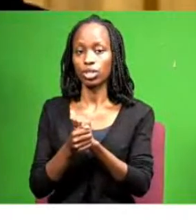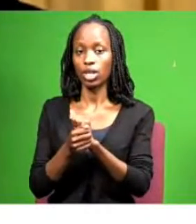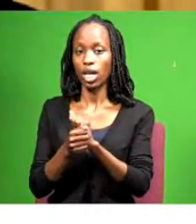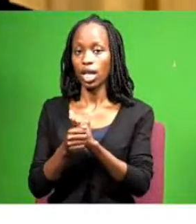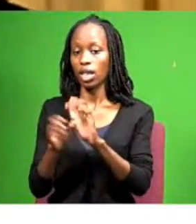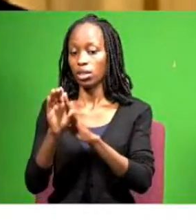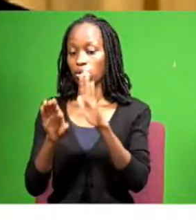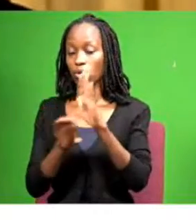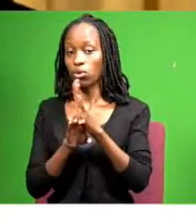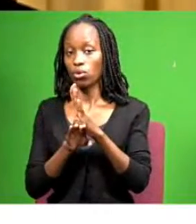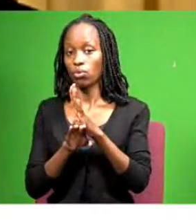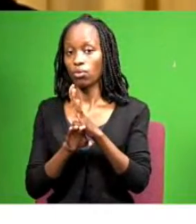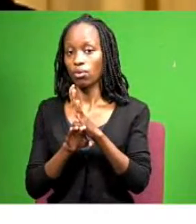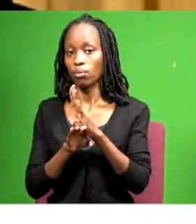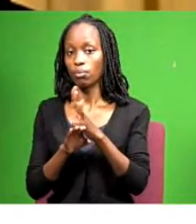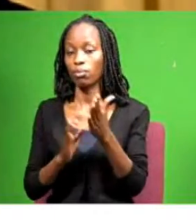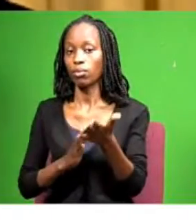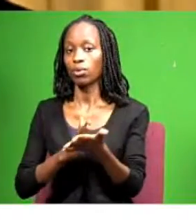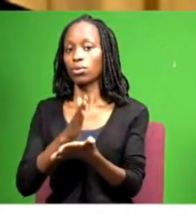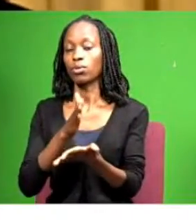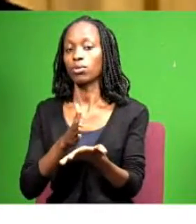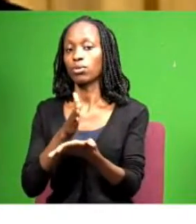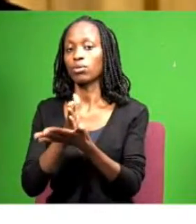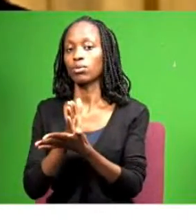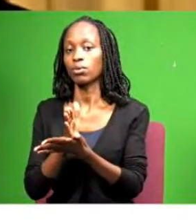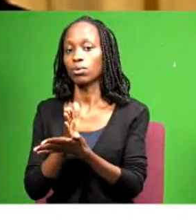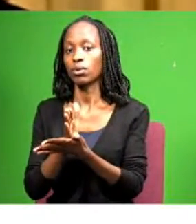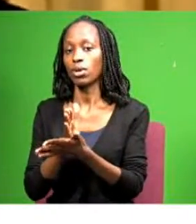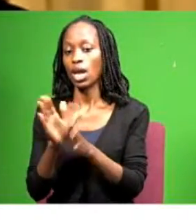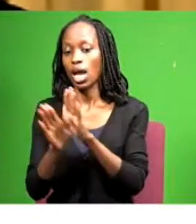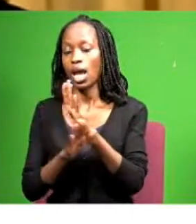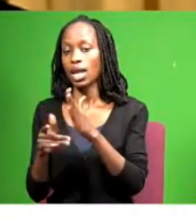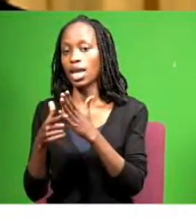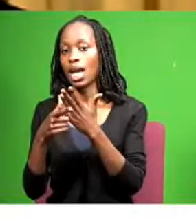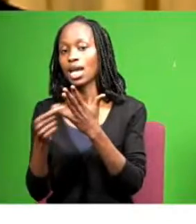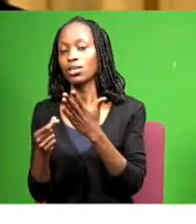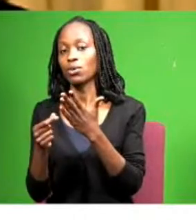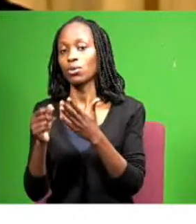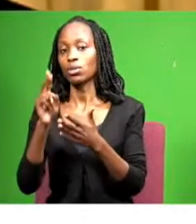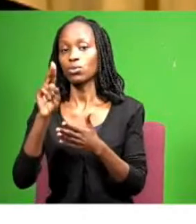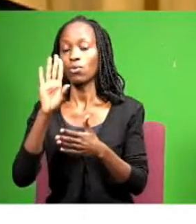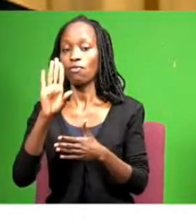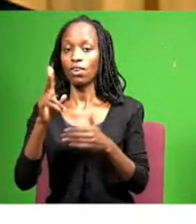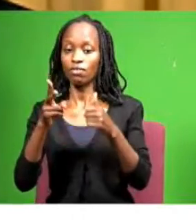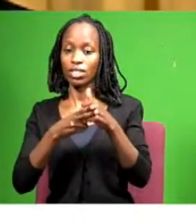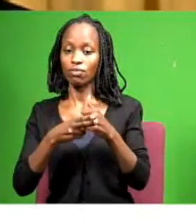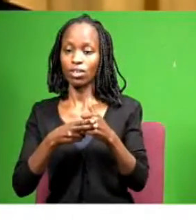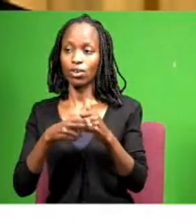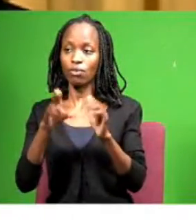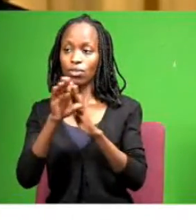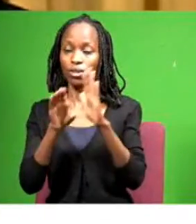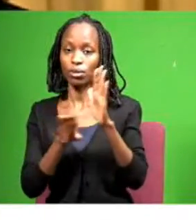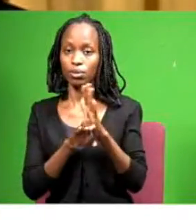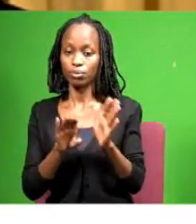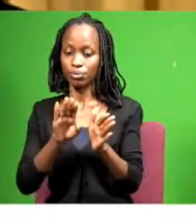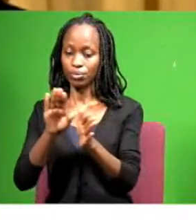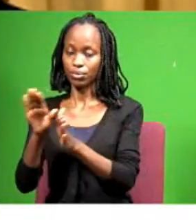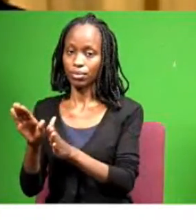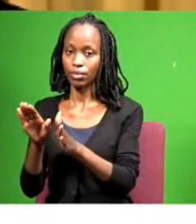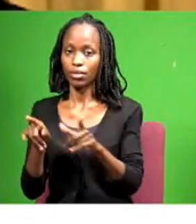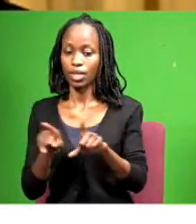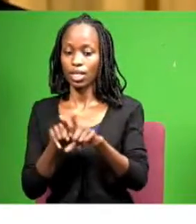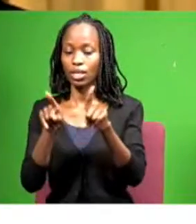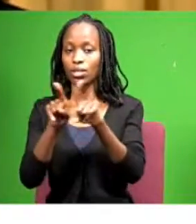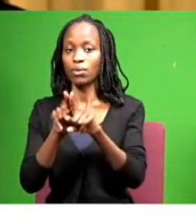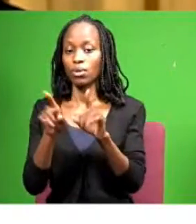Bill initiated through a popular initiative under Article 257 of the Constitution. That the second schedule of the Constitution of